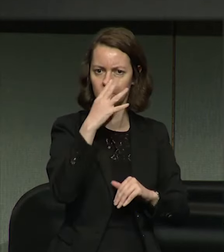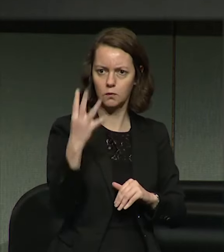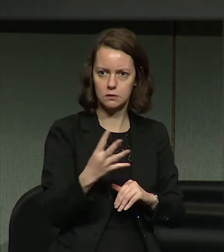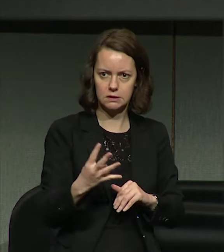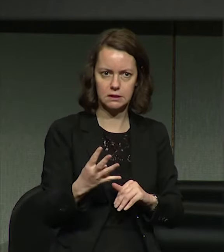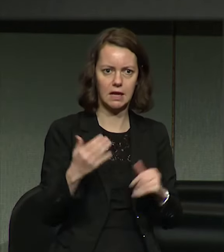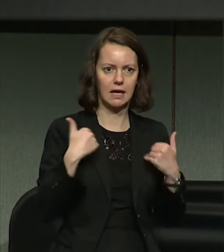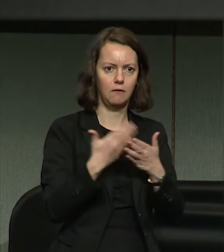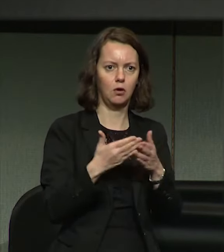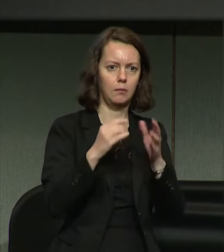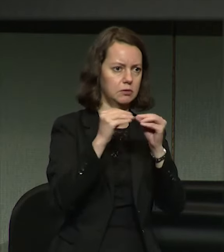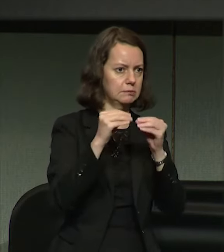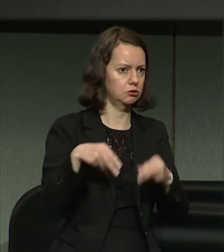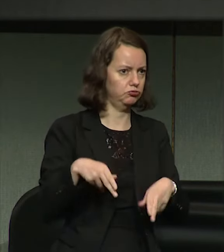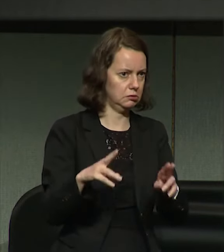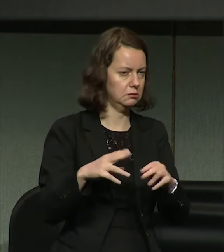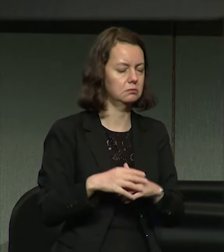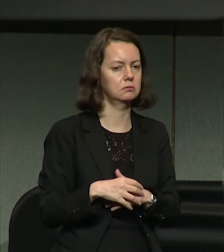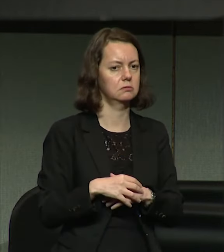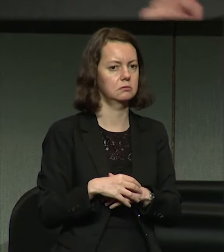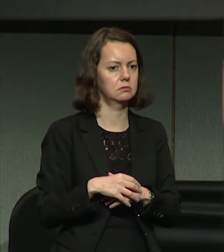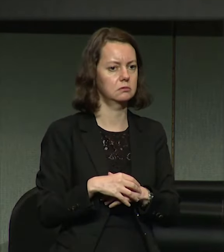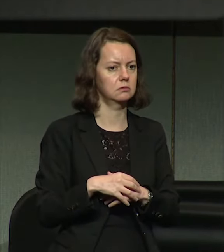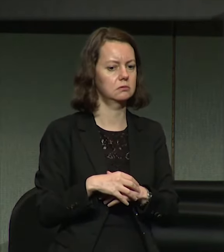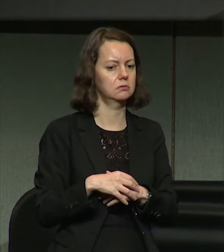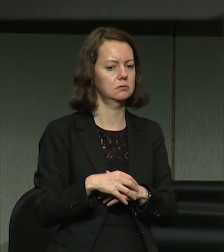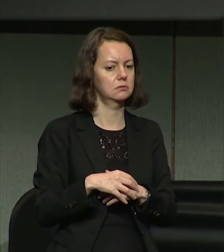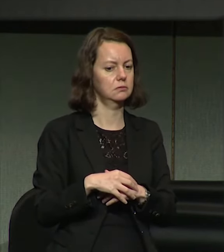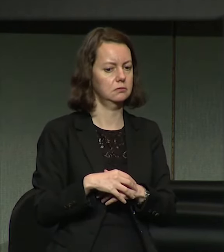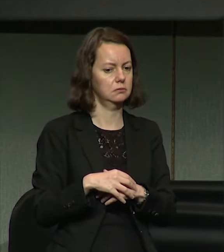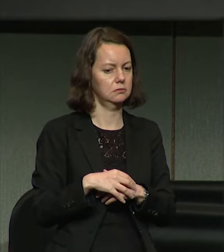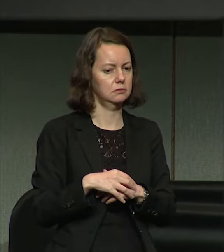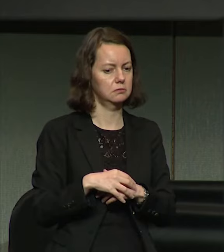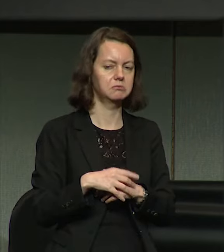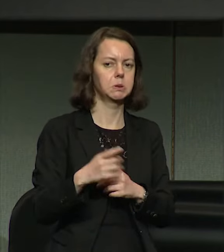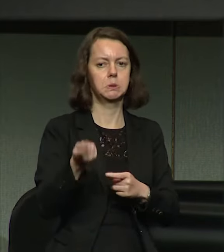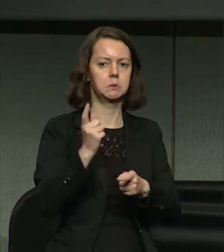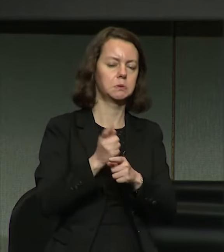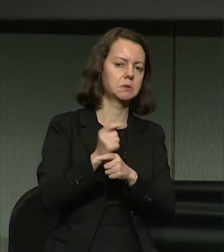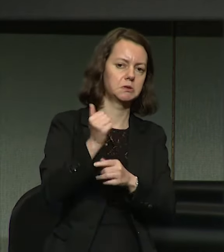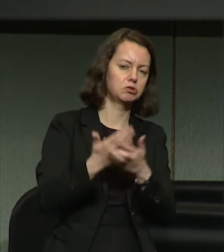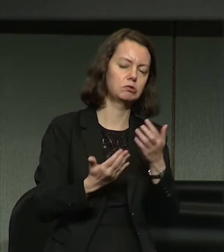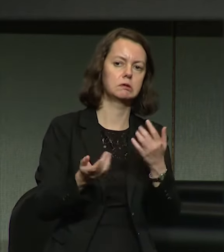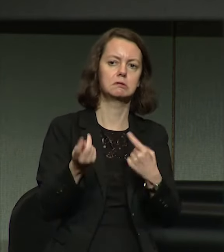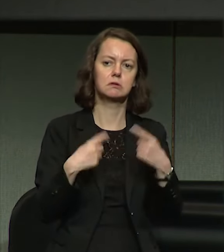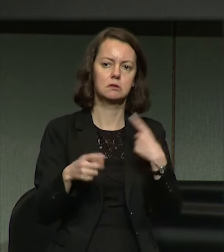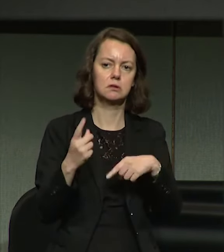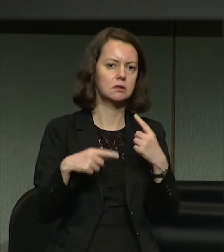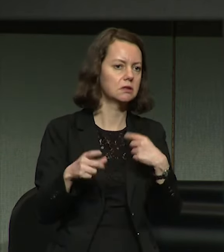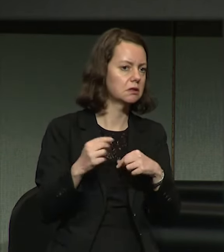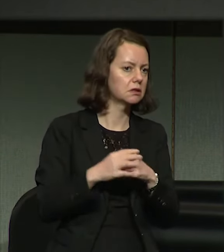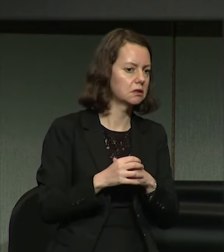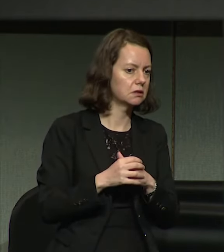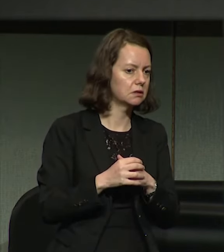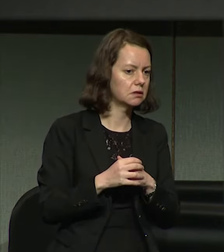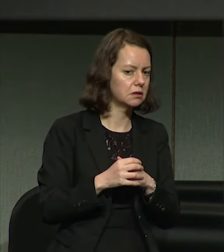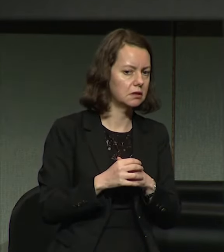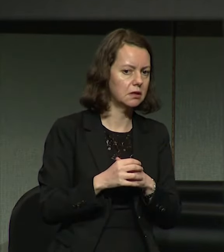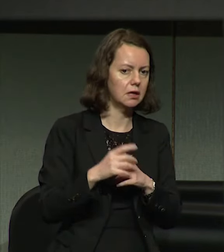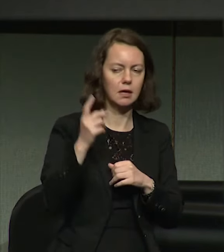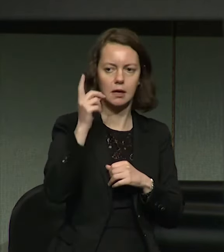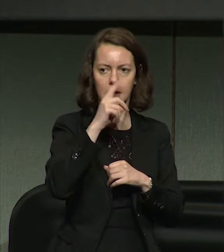live on the streets in Brisbane. And I talked about various things. All these big noting leaders would come